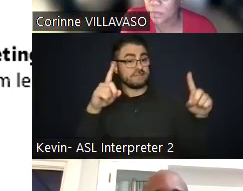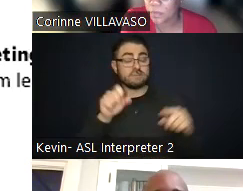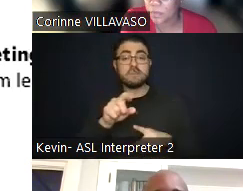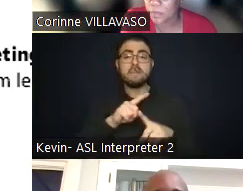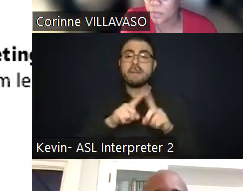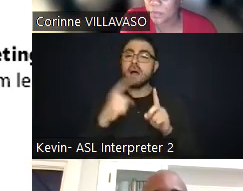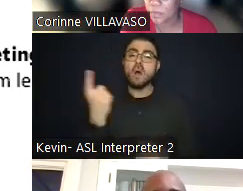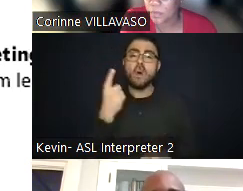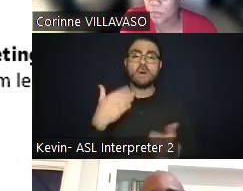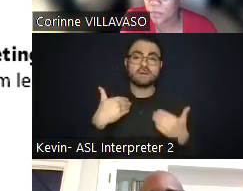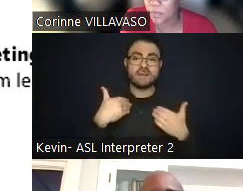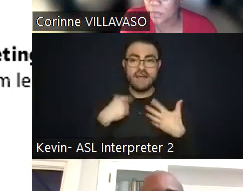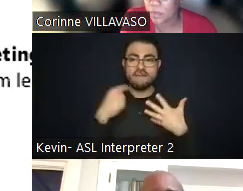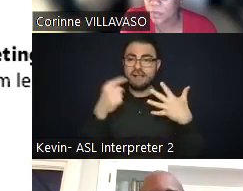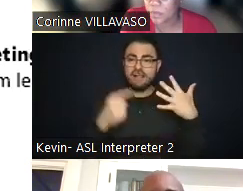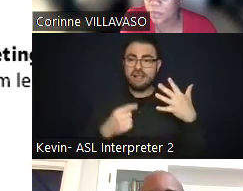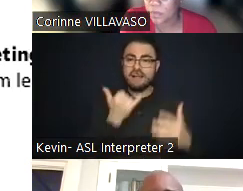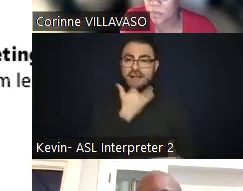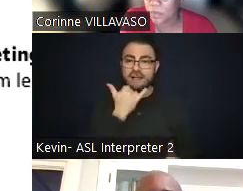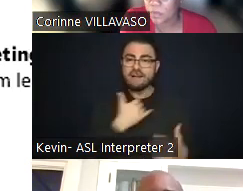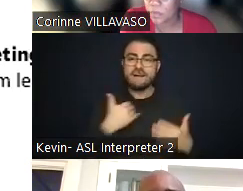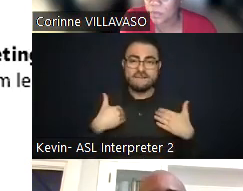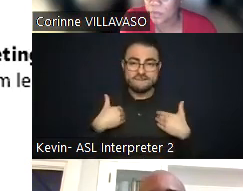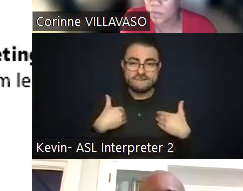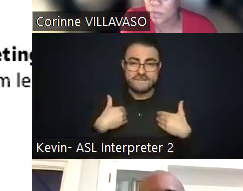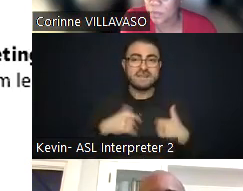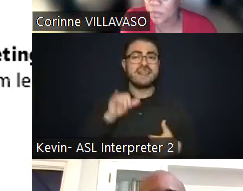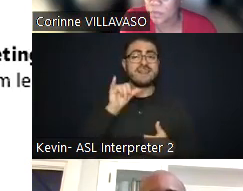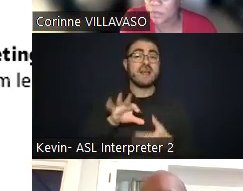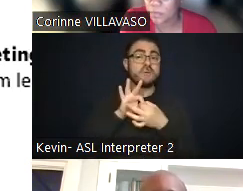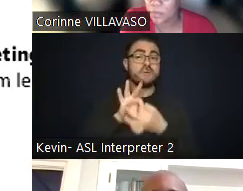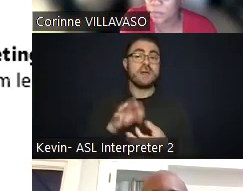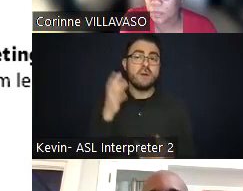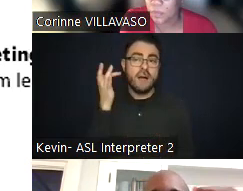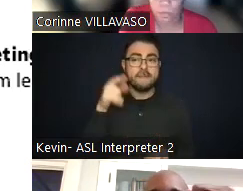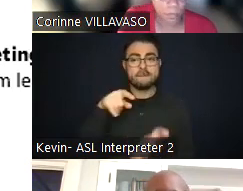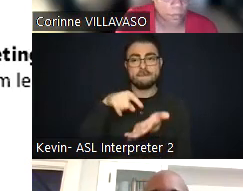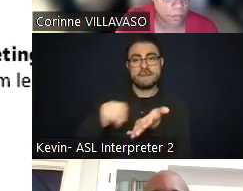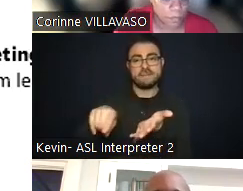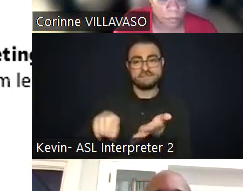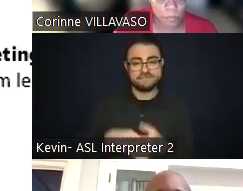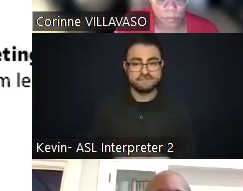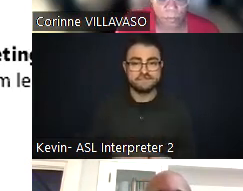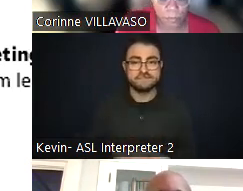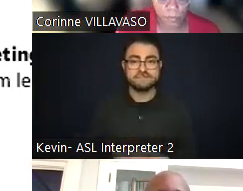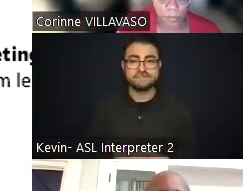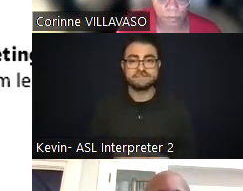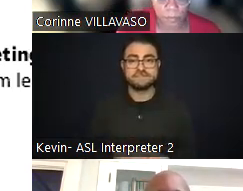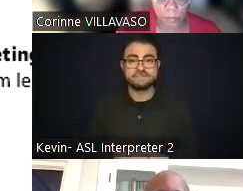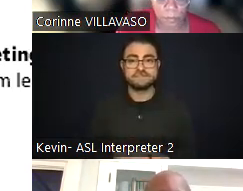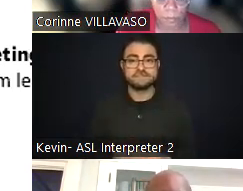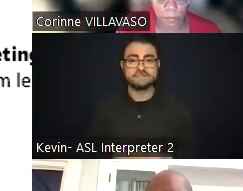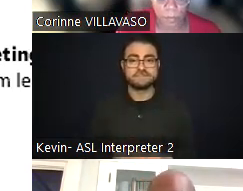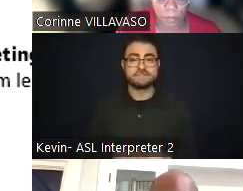these certain flaws, and it has a lot to do with compensation. And if